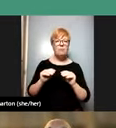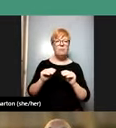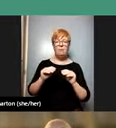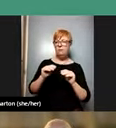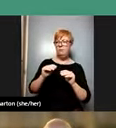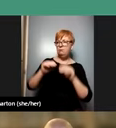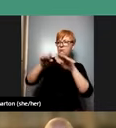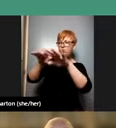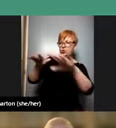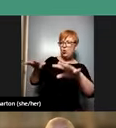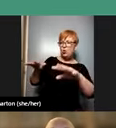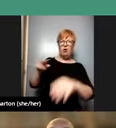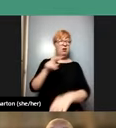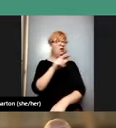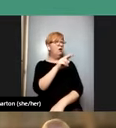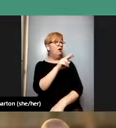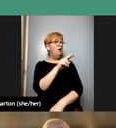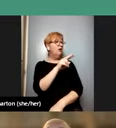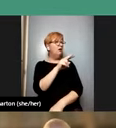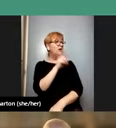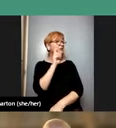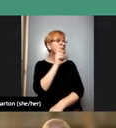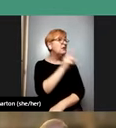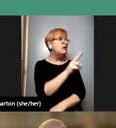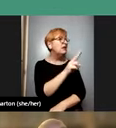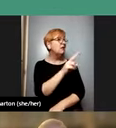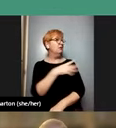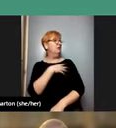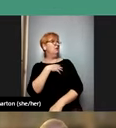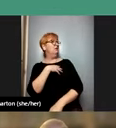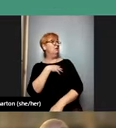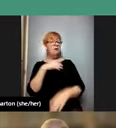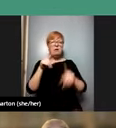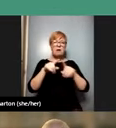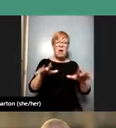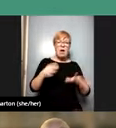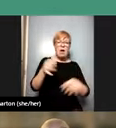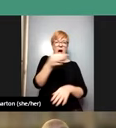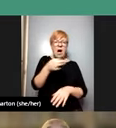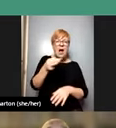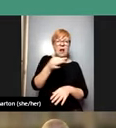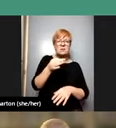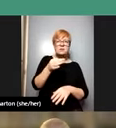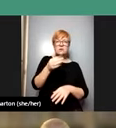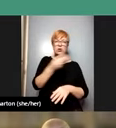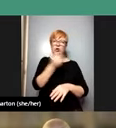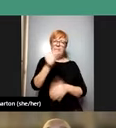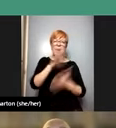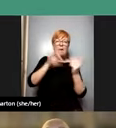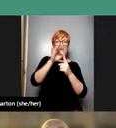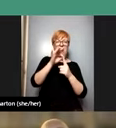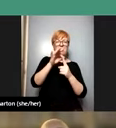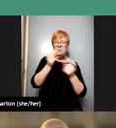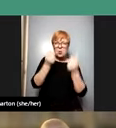fathom the depth of field. Likewise, as islands are often underestimated on maps by cartographers,